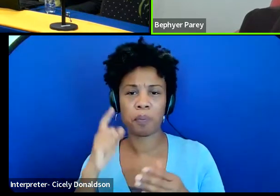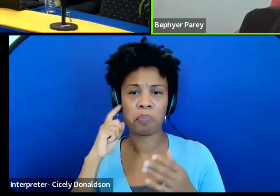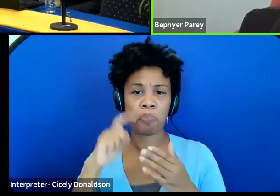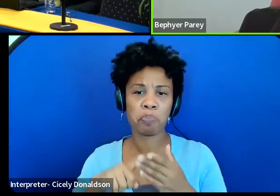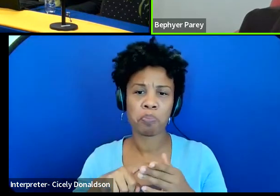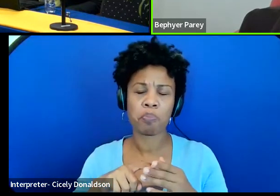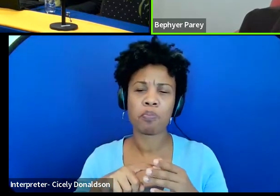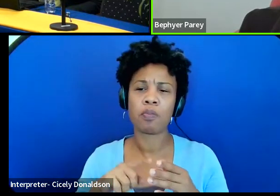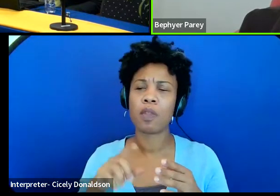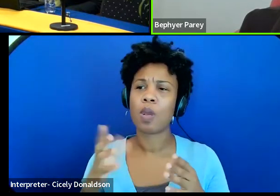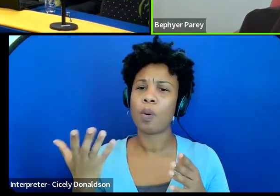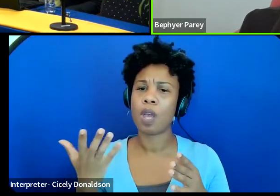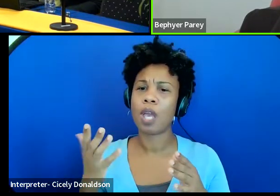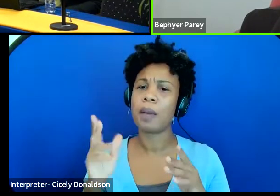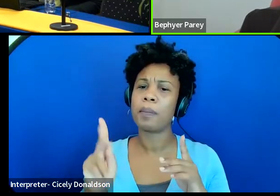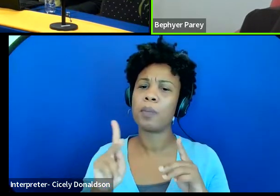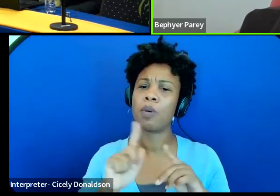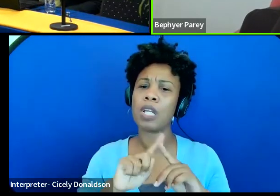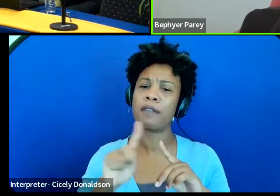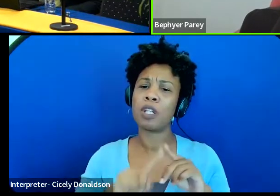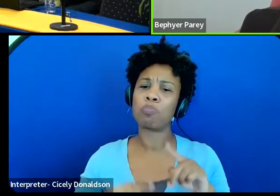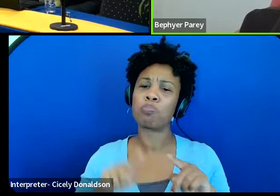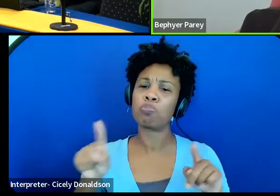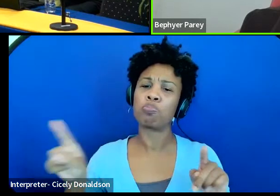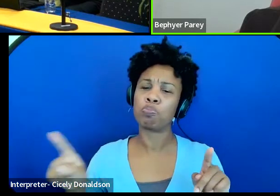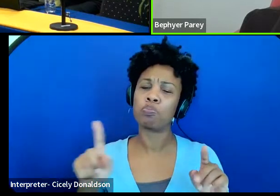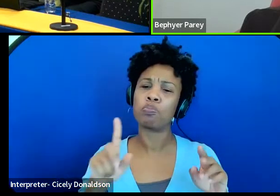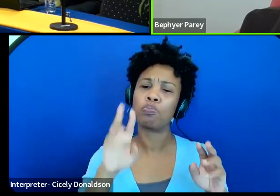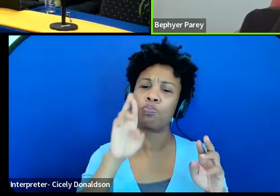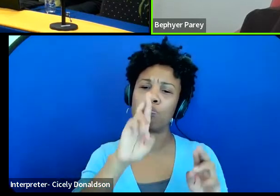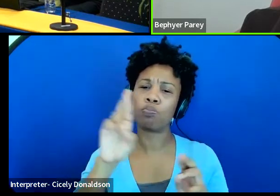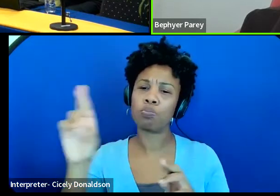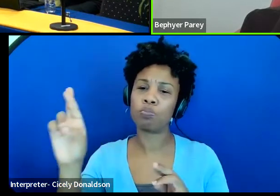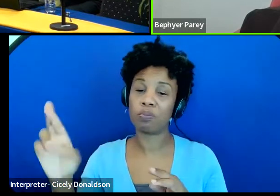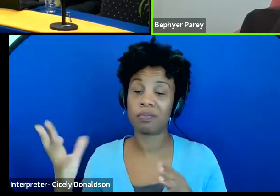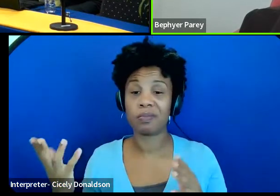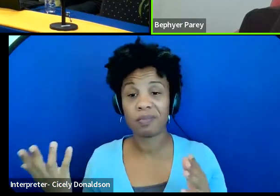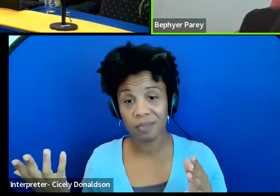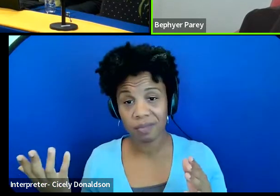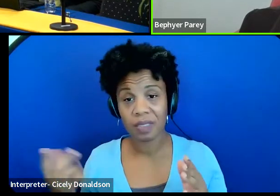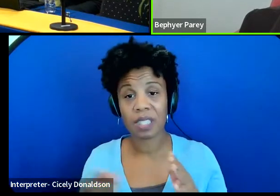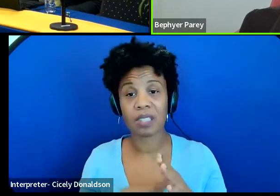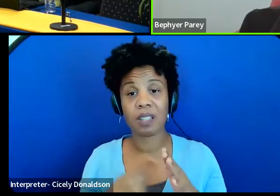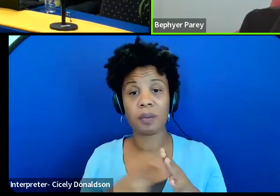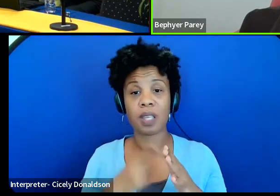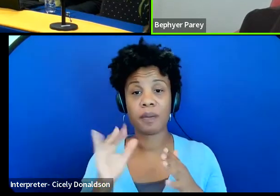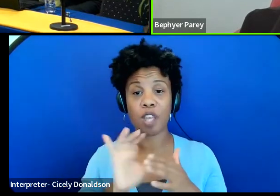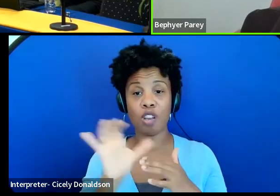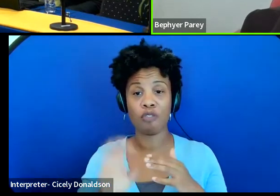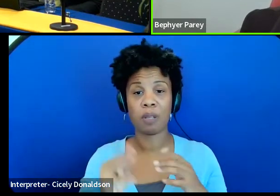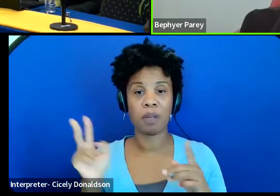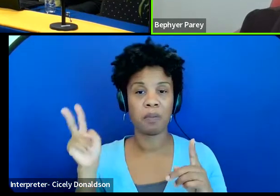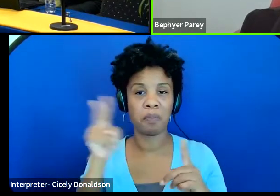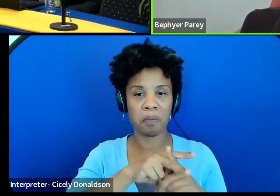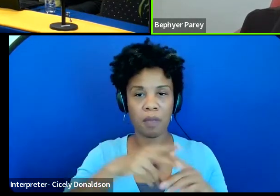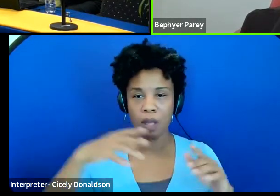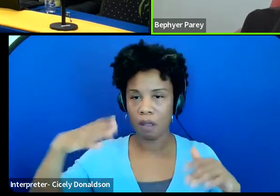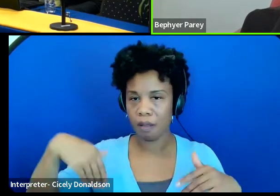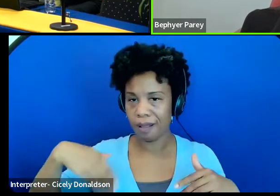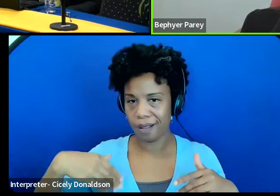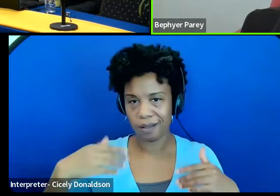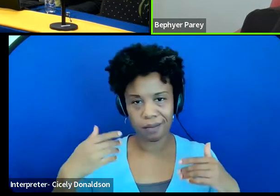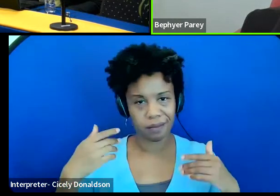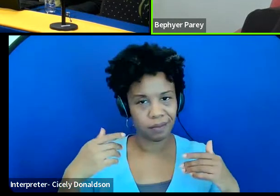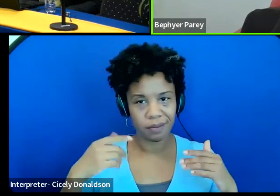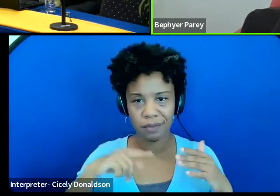among people. I do think the issue in some cases would be the implementation of that curriculum, and therefore the bigger issue